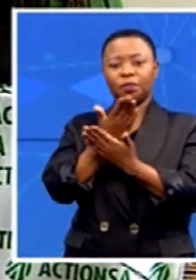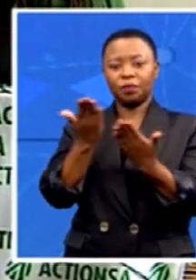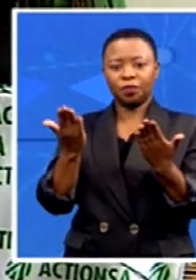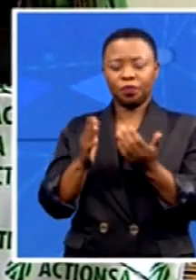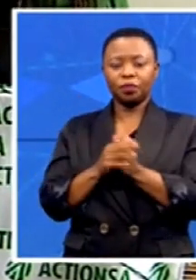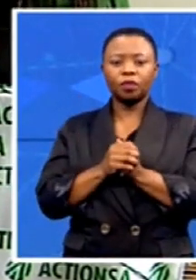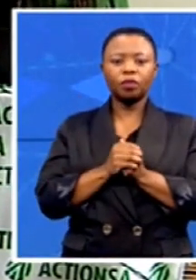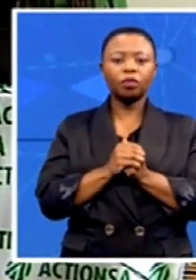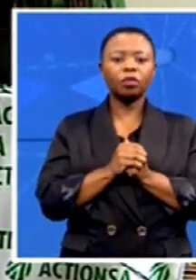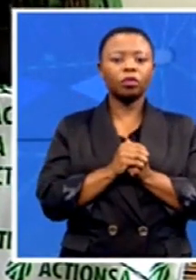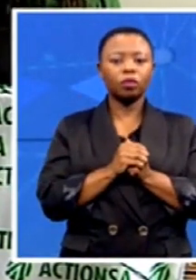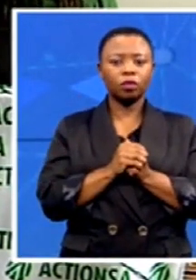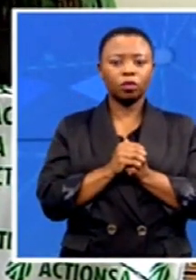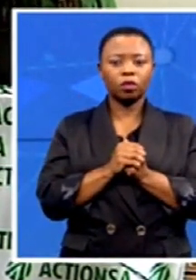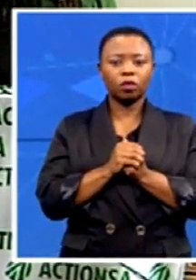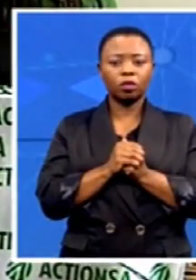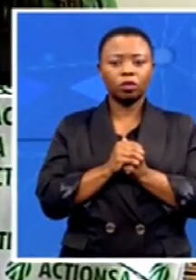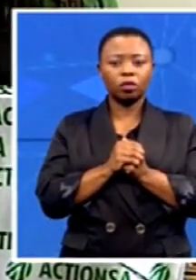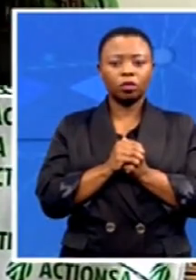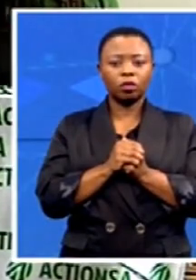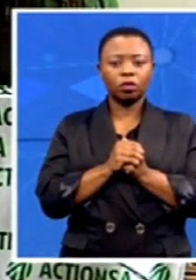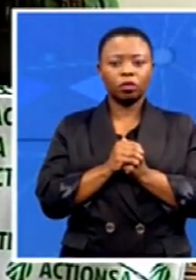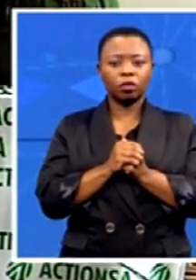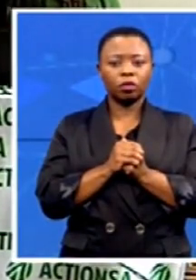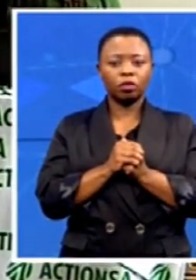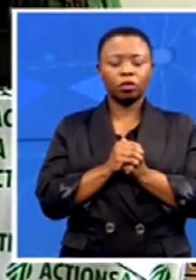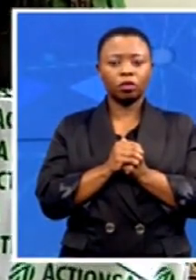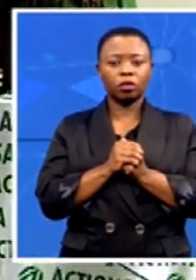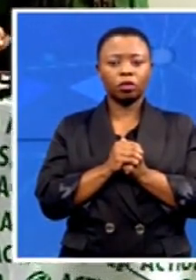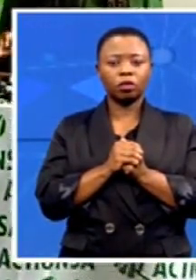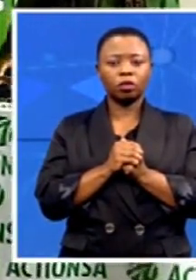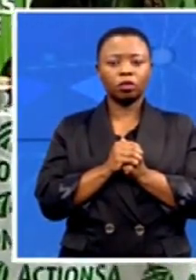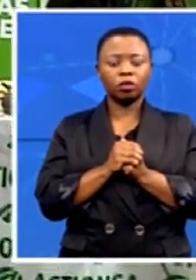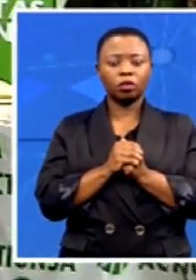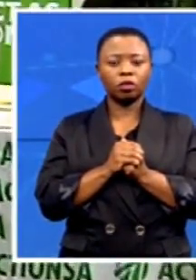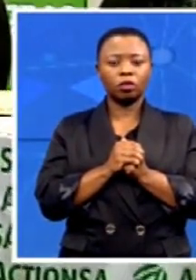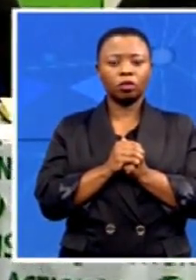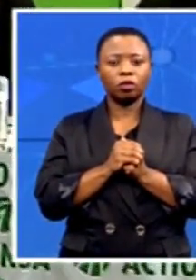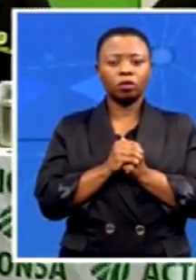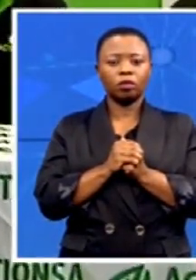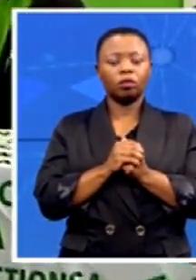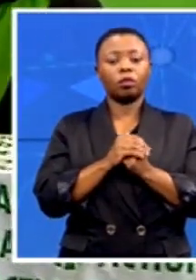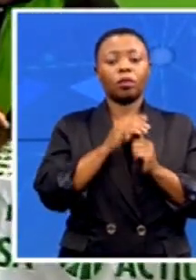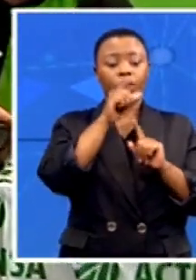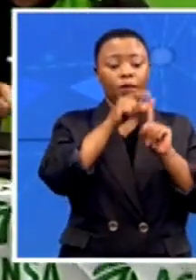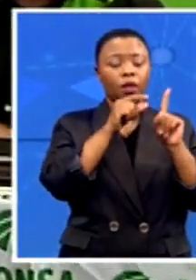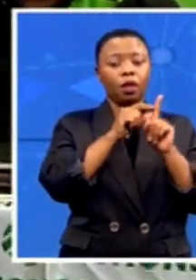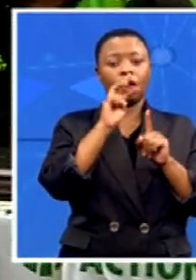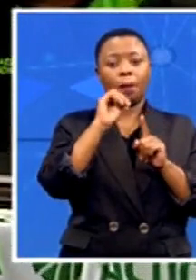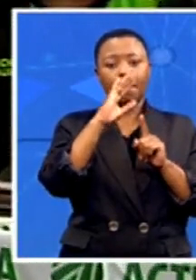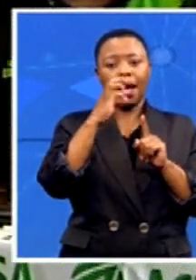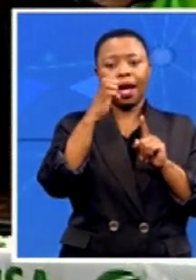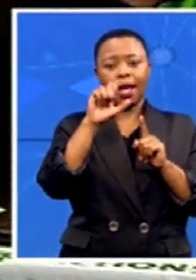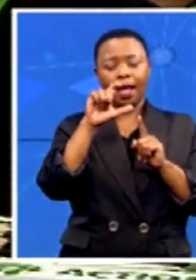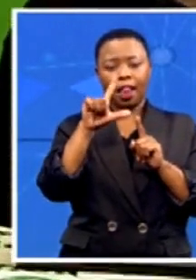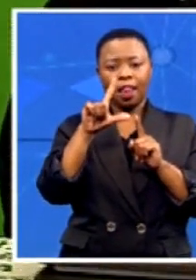What Michael has set out for yourselves is